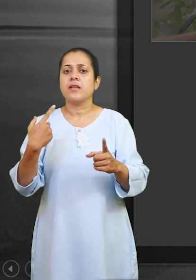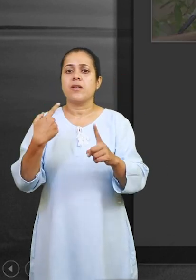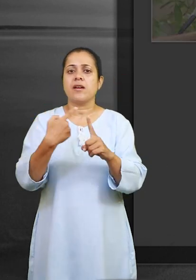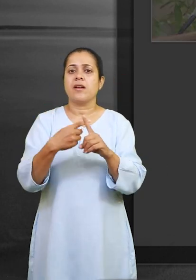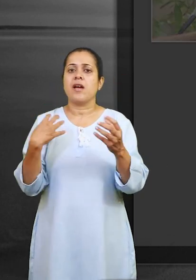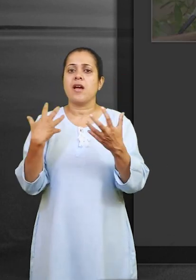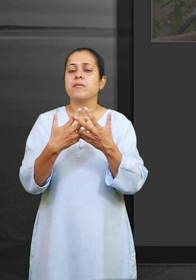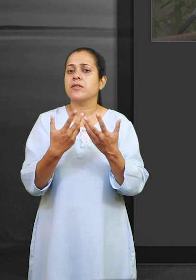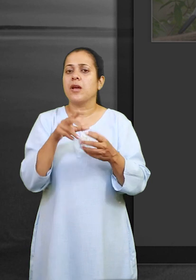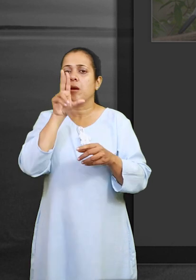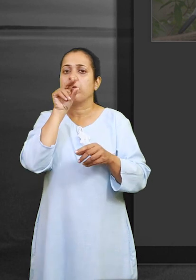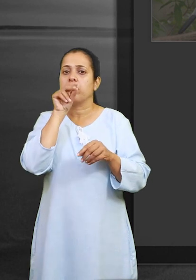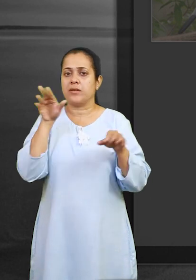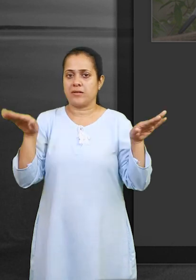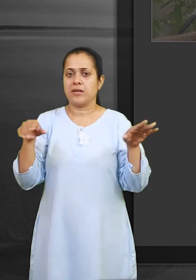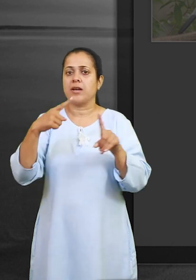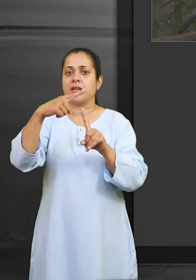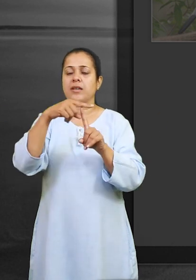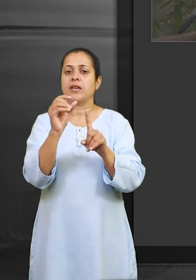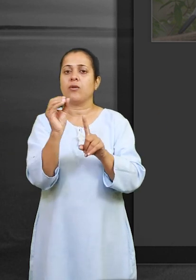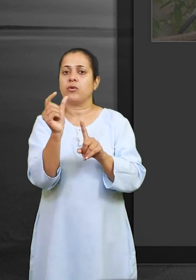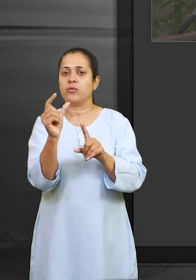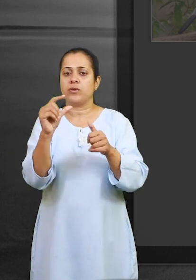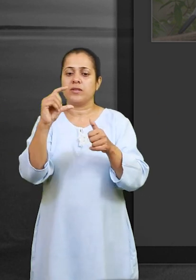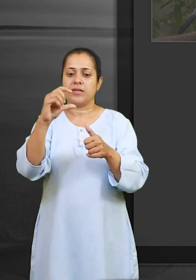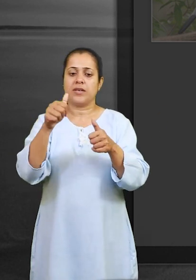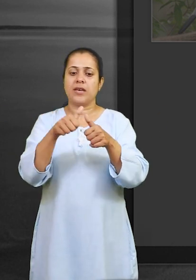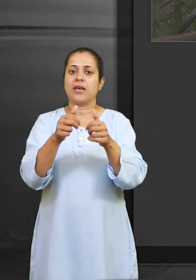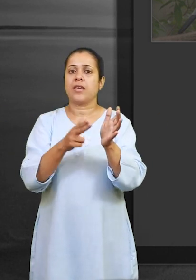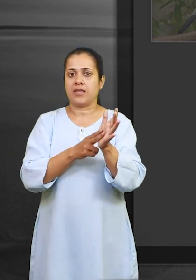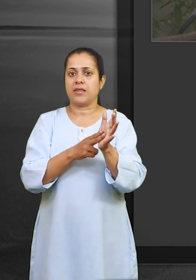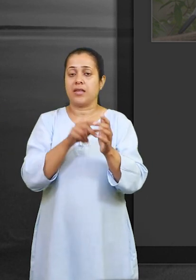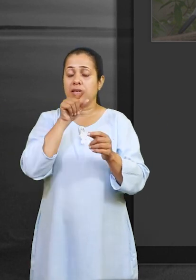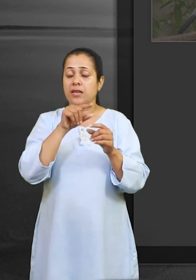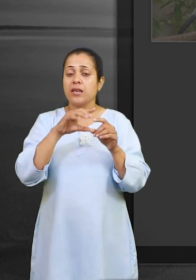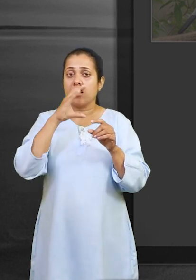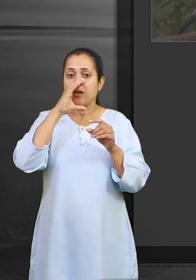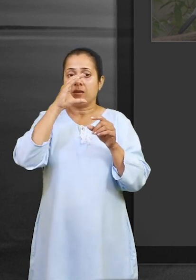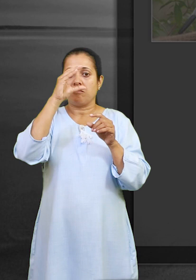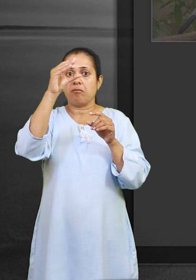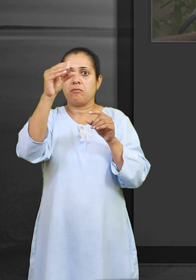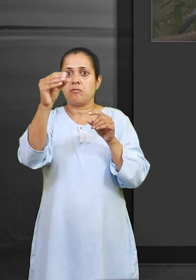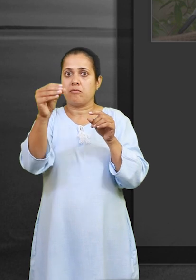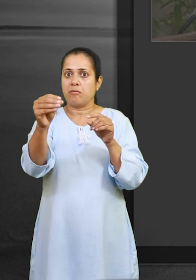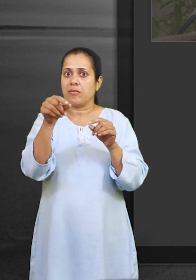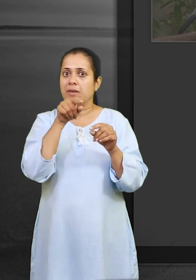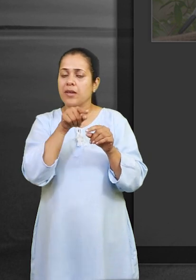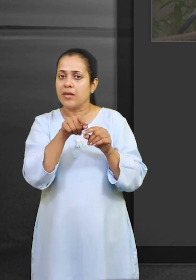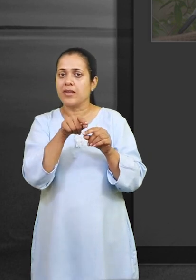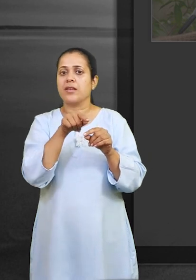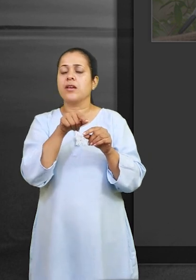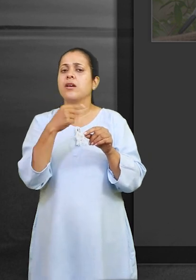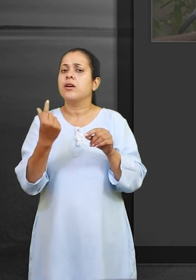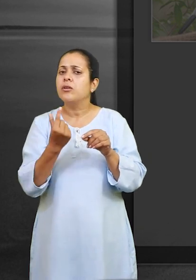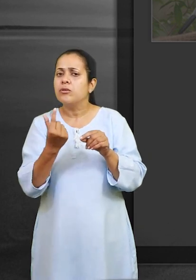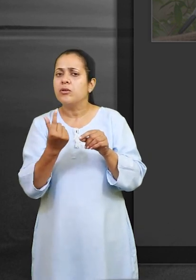is of a bird called toucan. It has a long and a large beak. Because